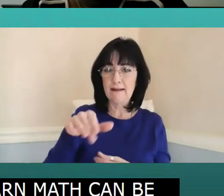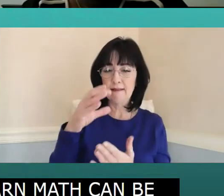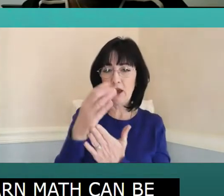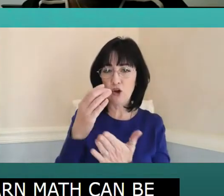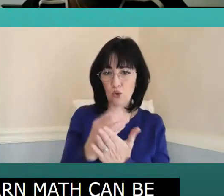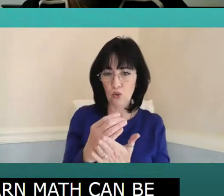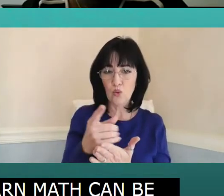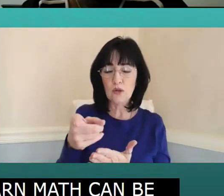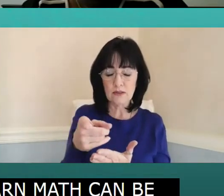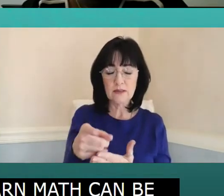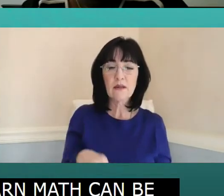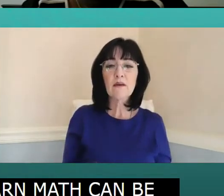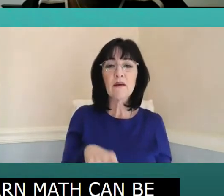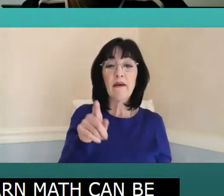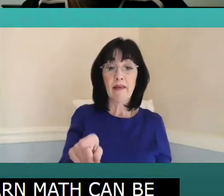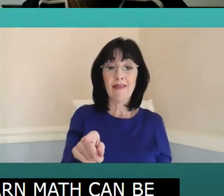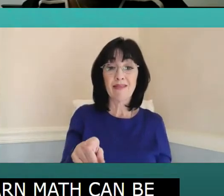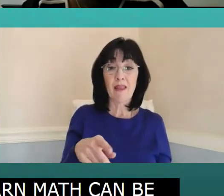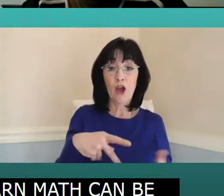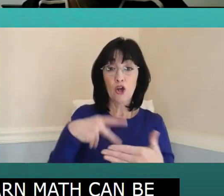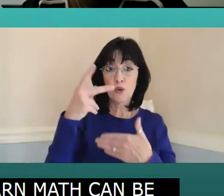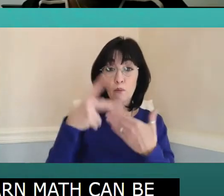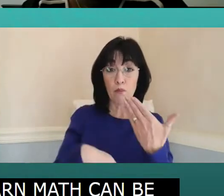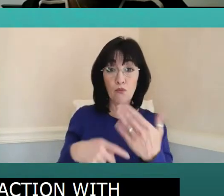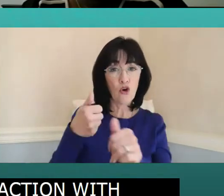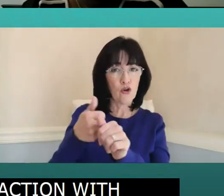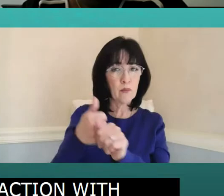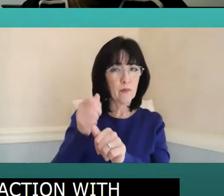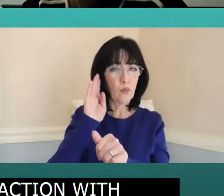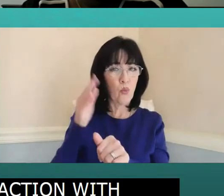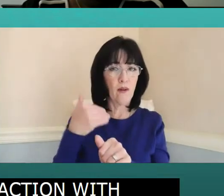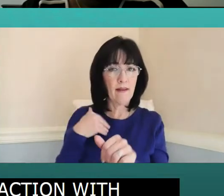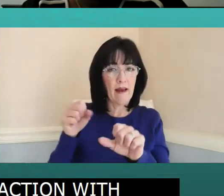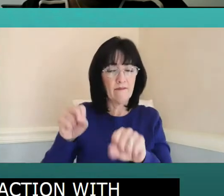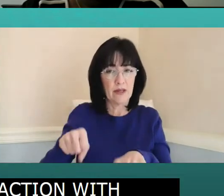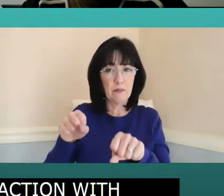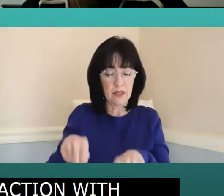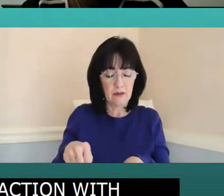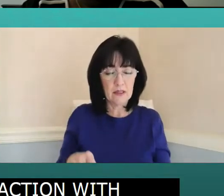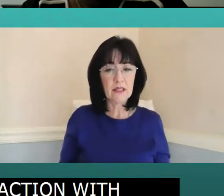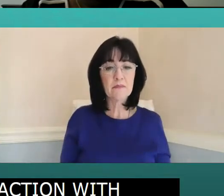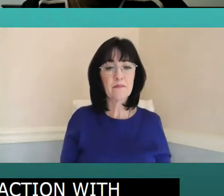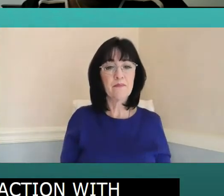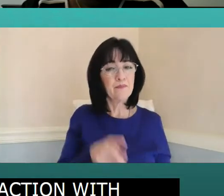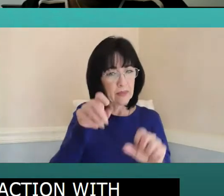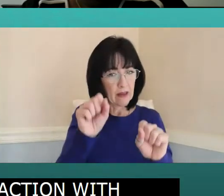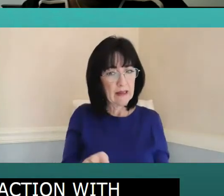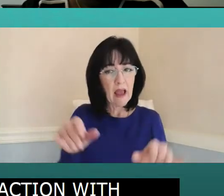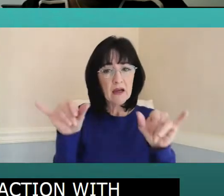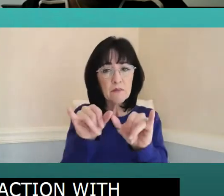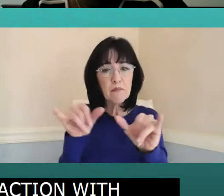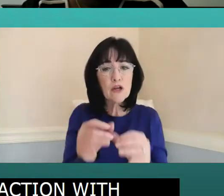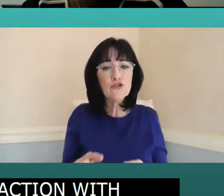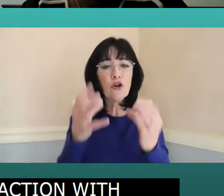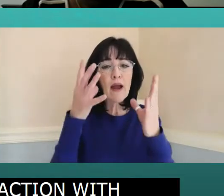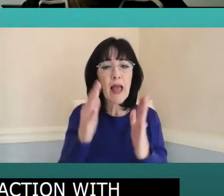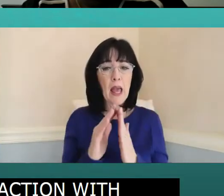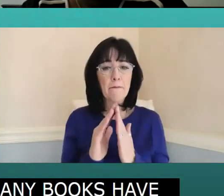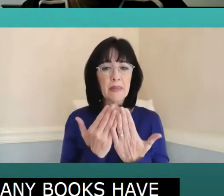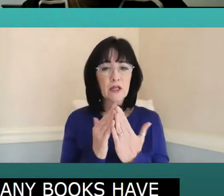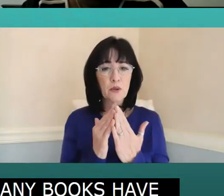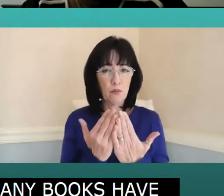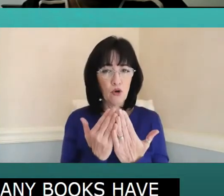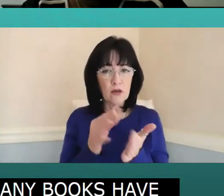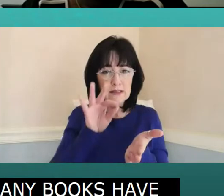with the program. There are ways to find out how many books have been read through our number count